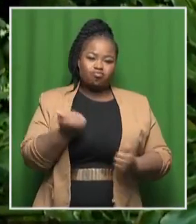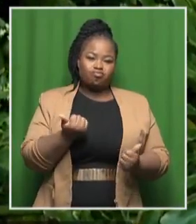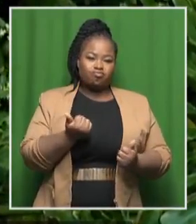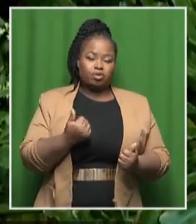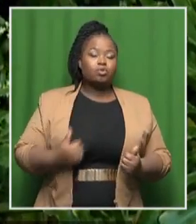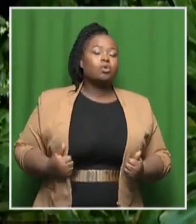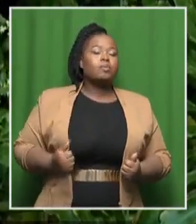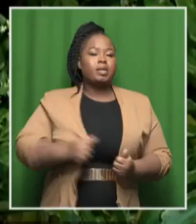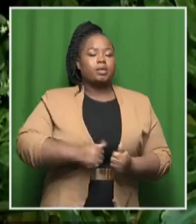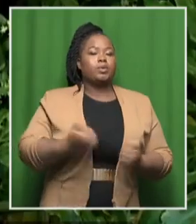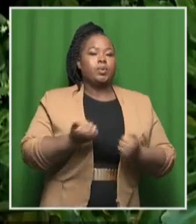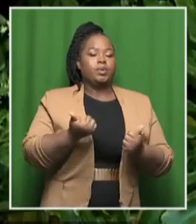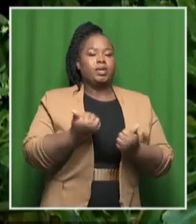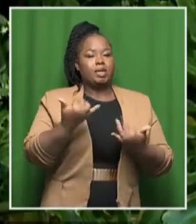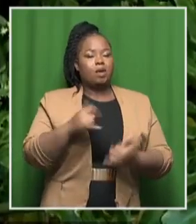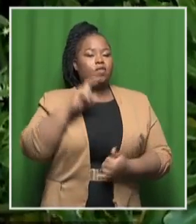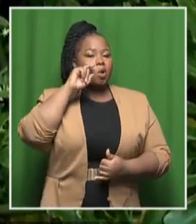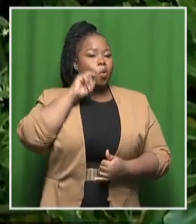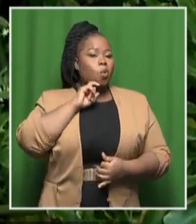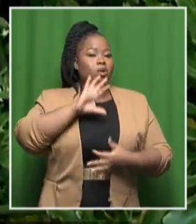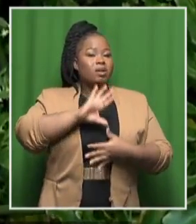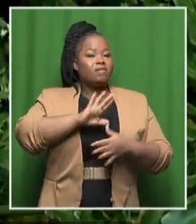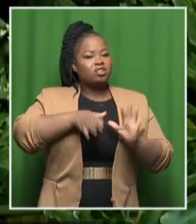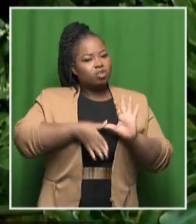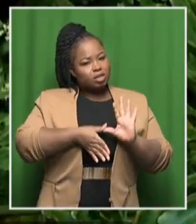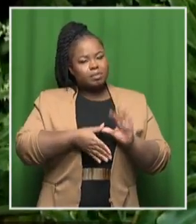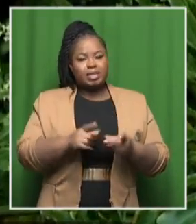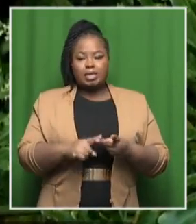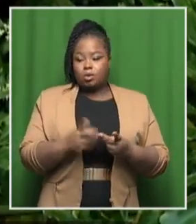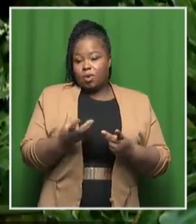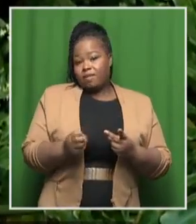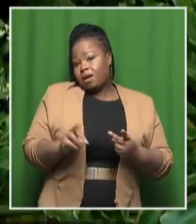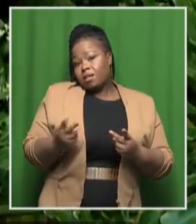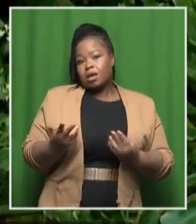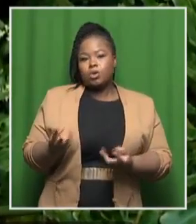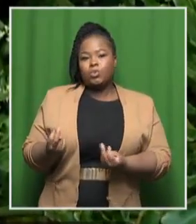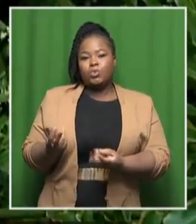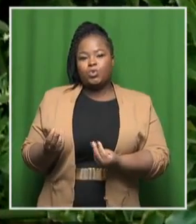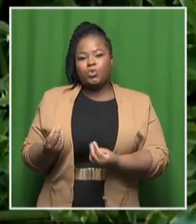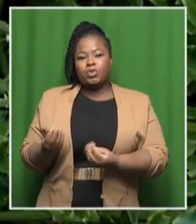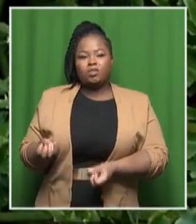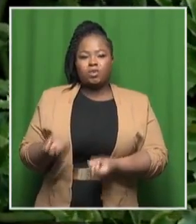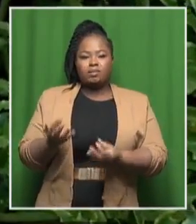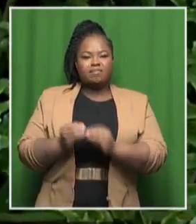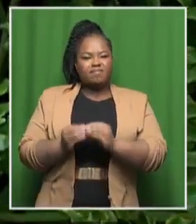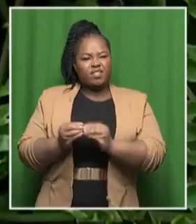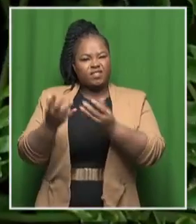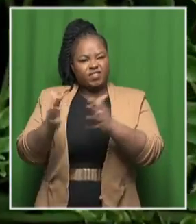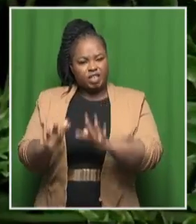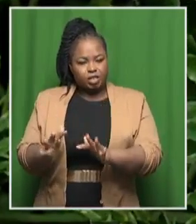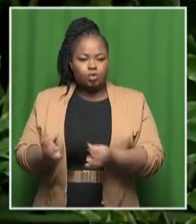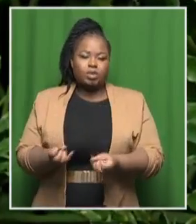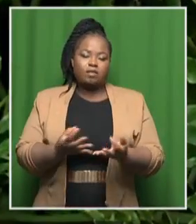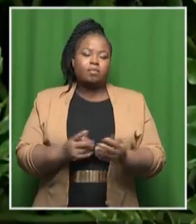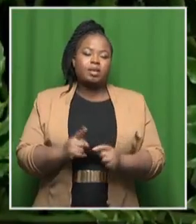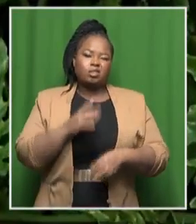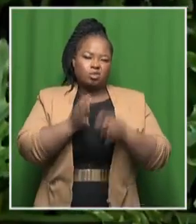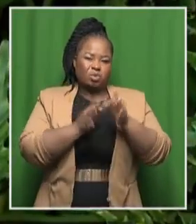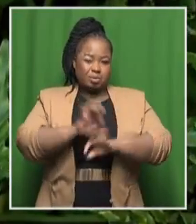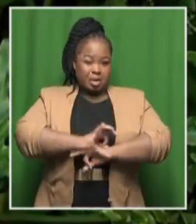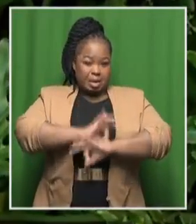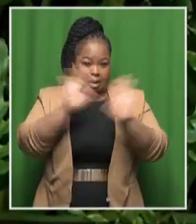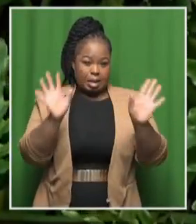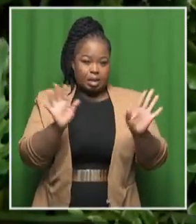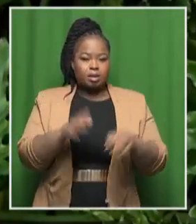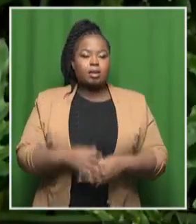old. So we already have aging infrastructure, of new infrastructure that we installed. So that just gives the context of it. And when you look